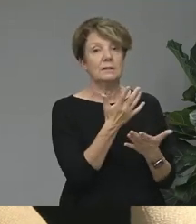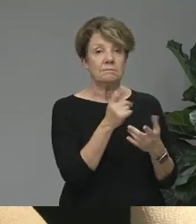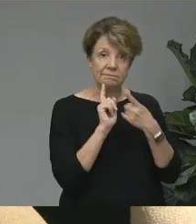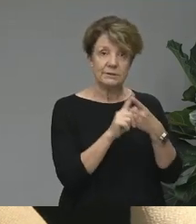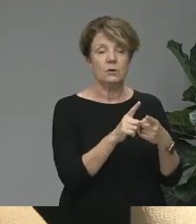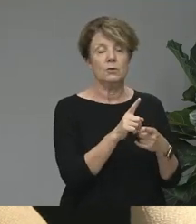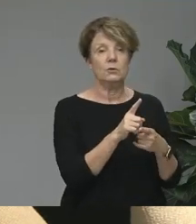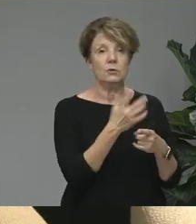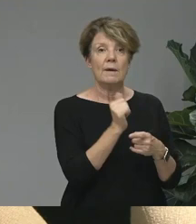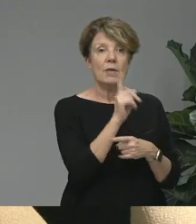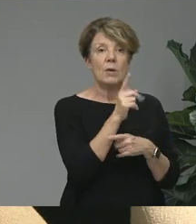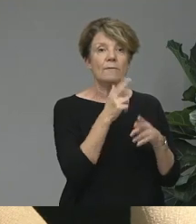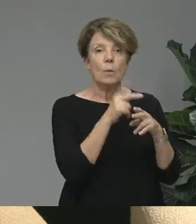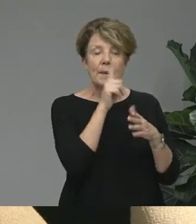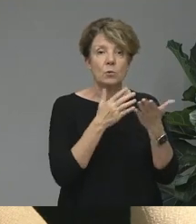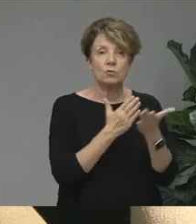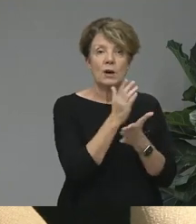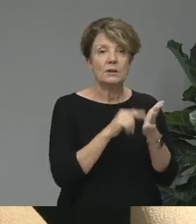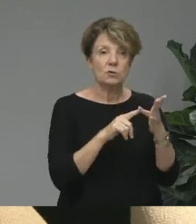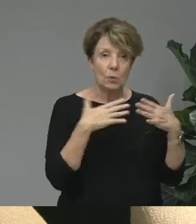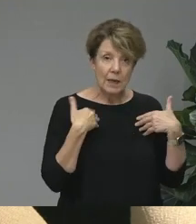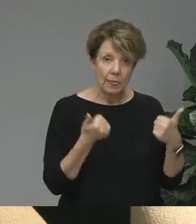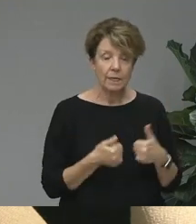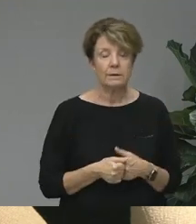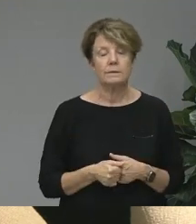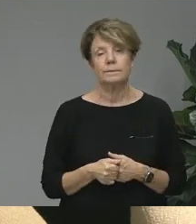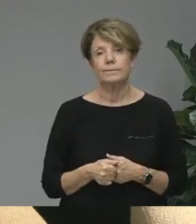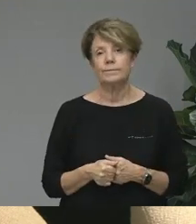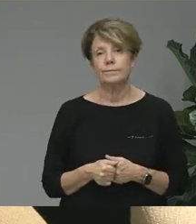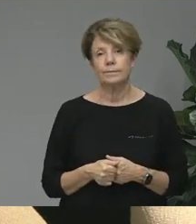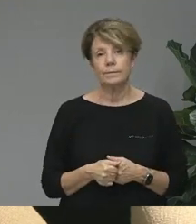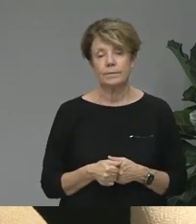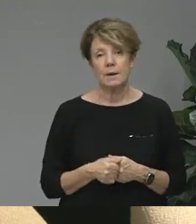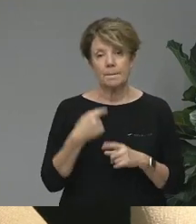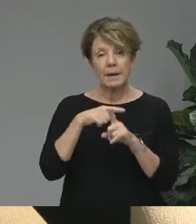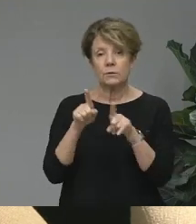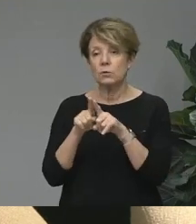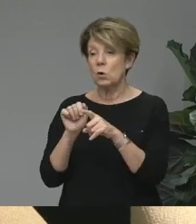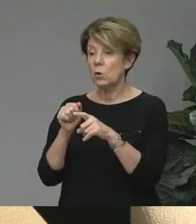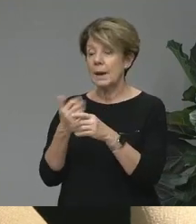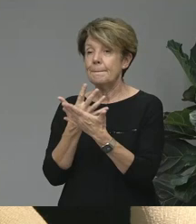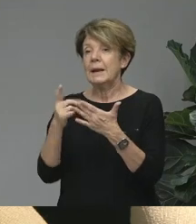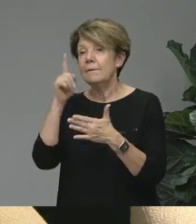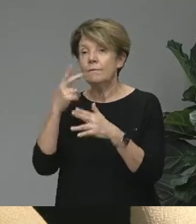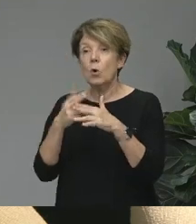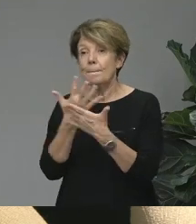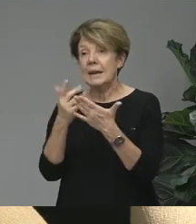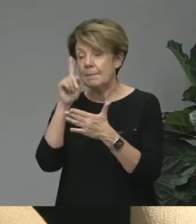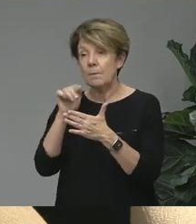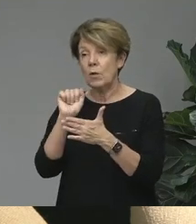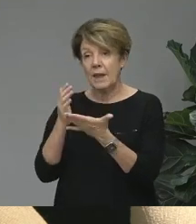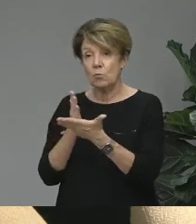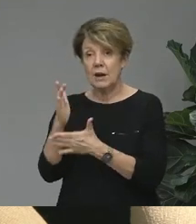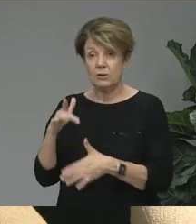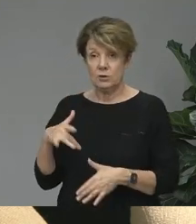poses a threat to people's rights to health and in many people's cases also their rights to life. And so, you know, that